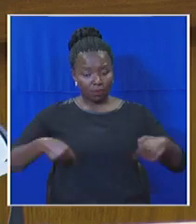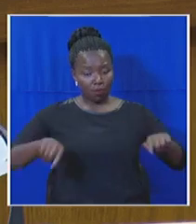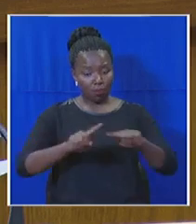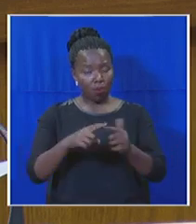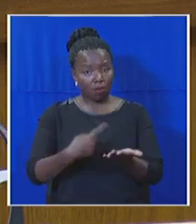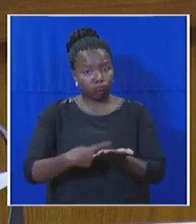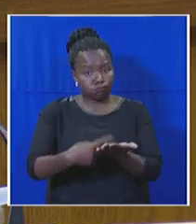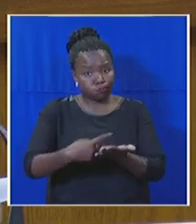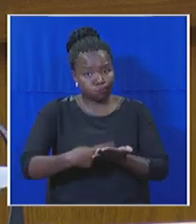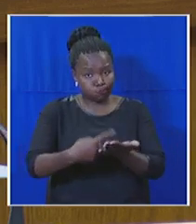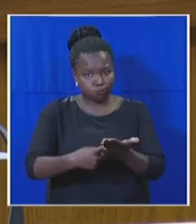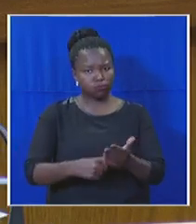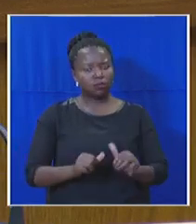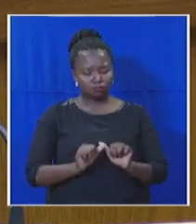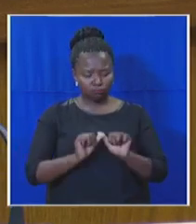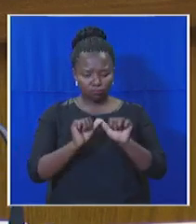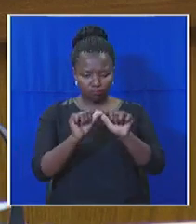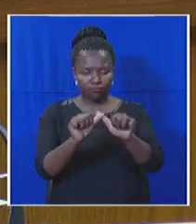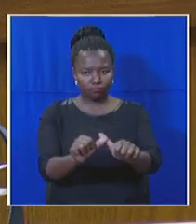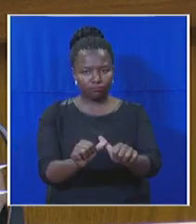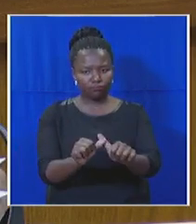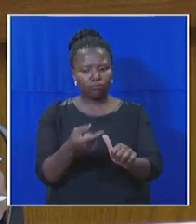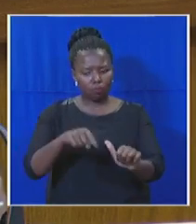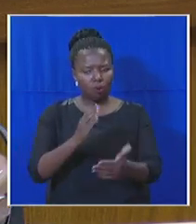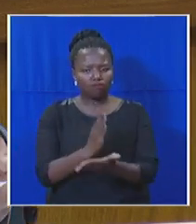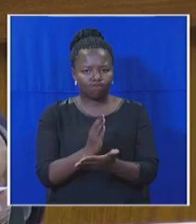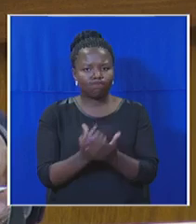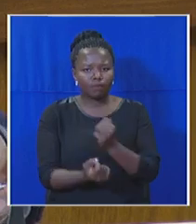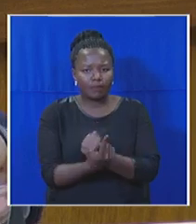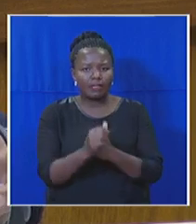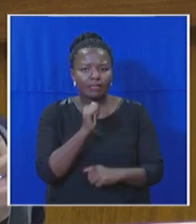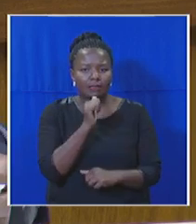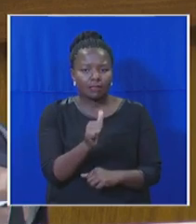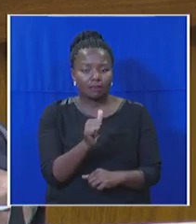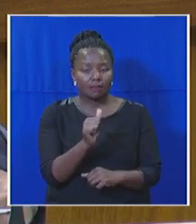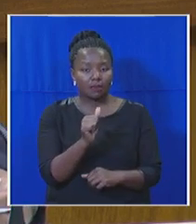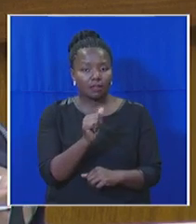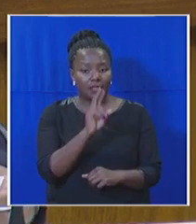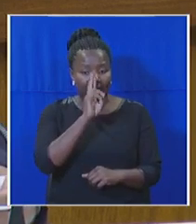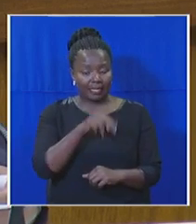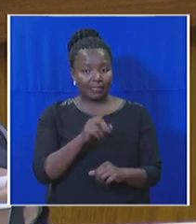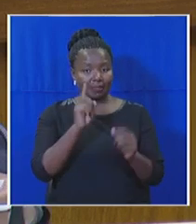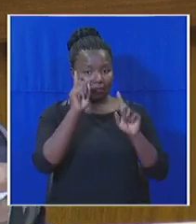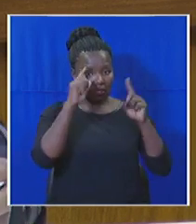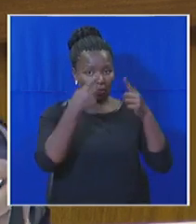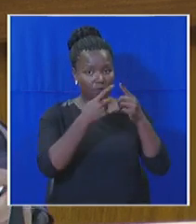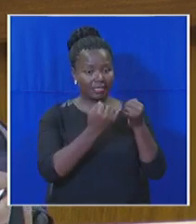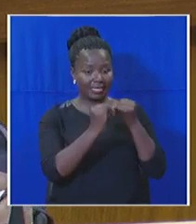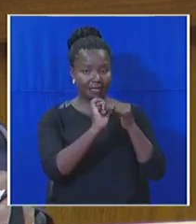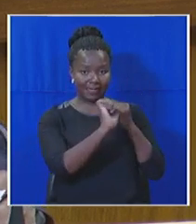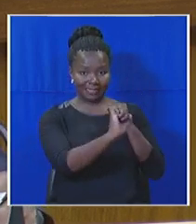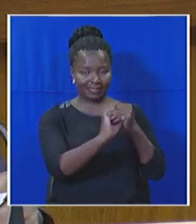ongoing discussions on institutional autonomy and other